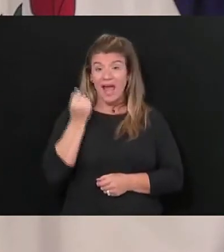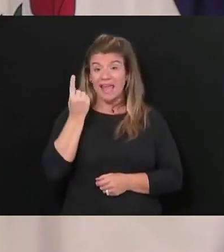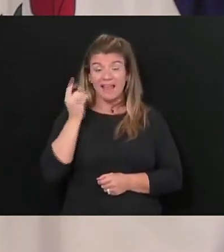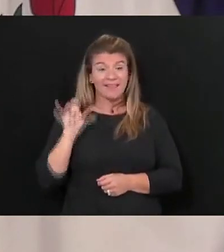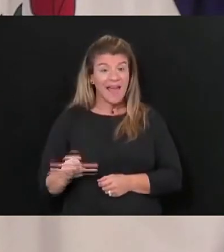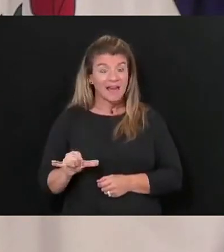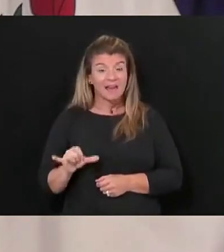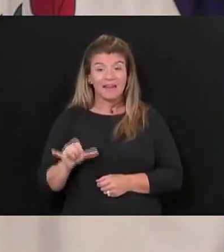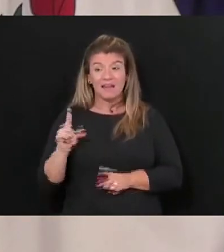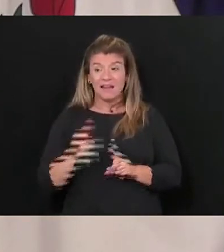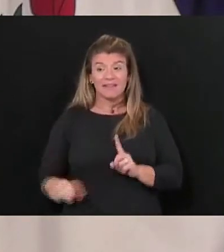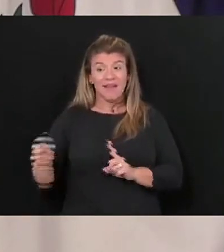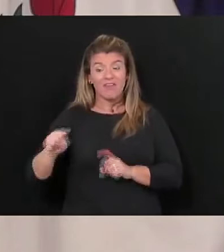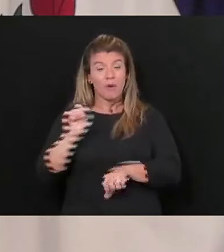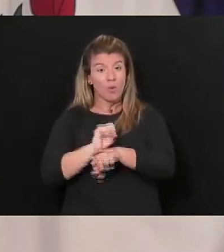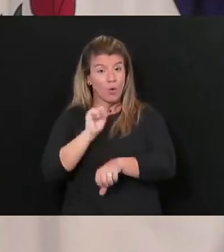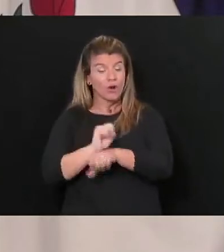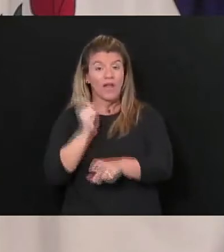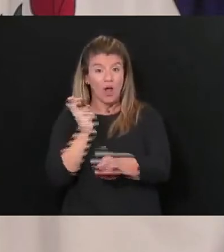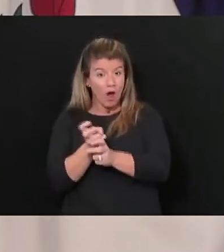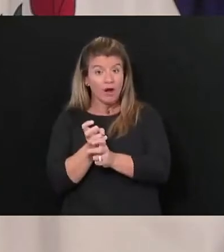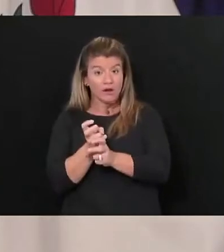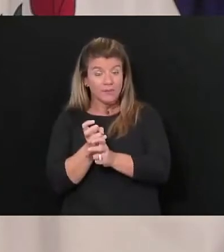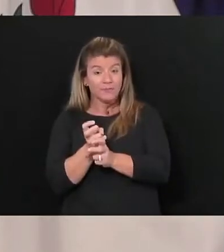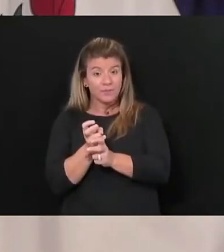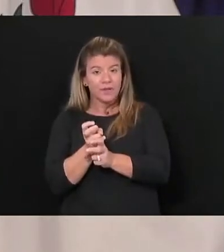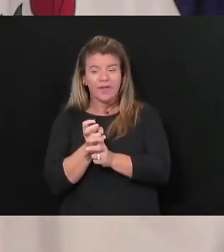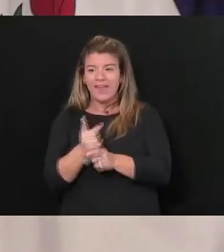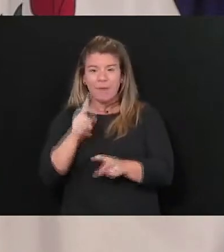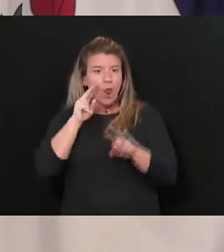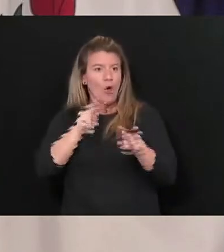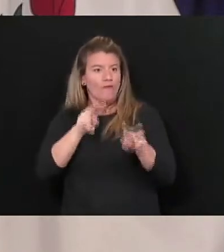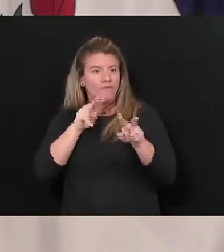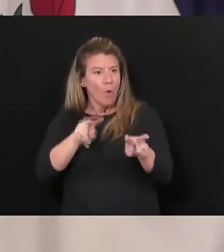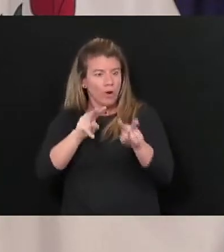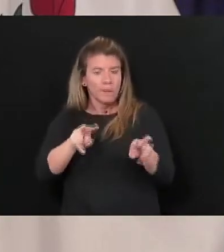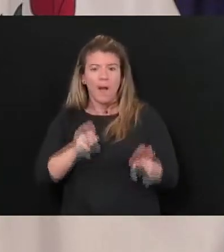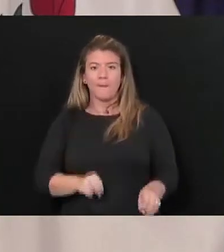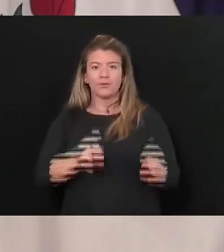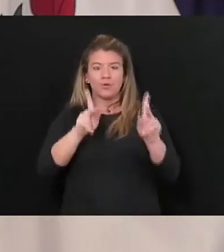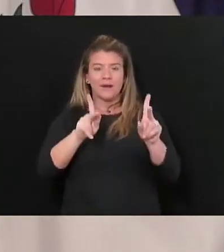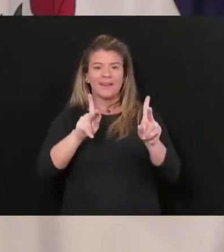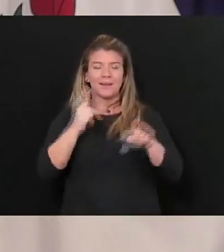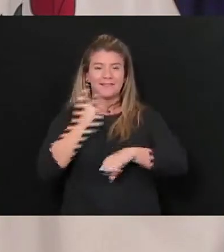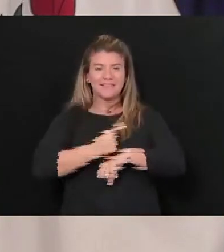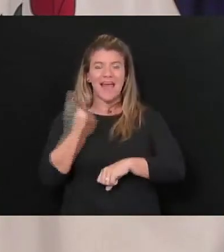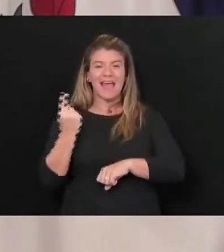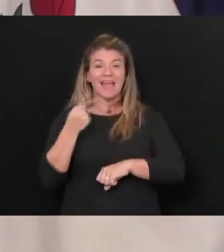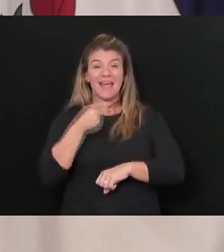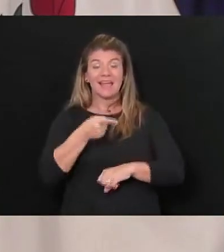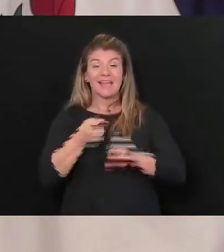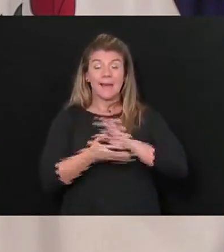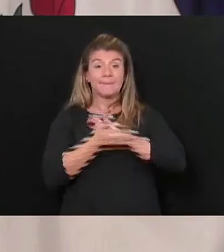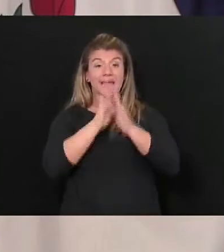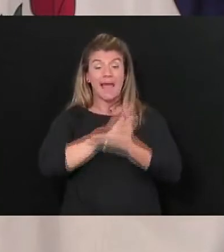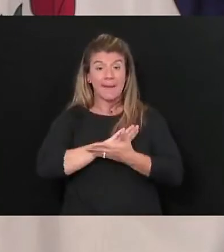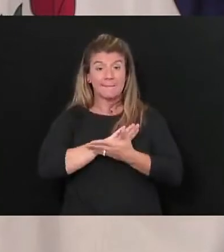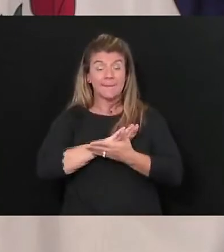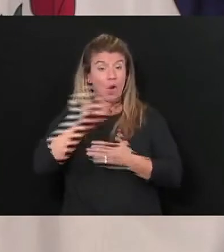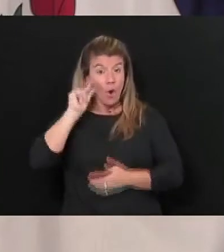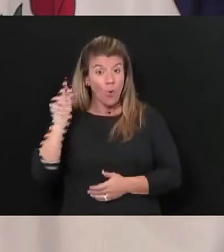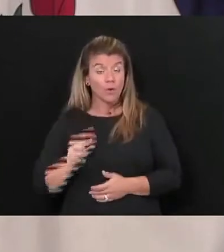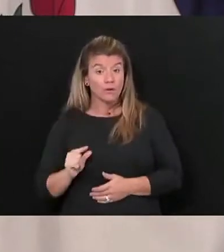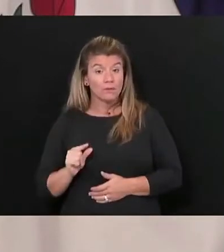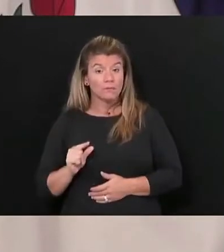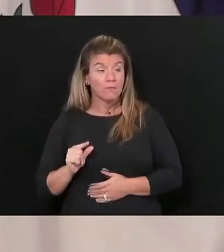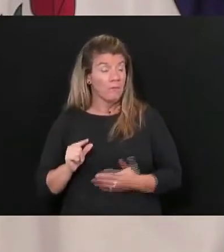been really working hard, to look forward to this opportunity and this day. They became gold. They